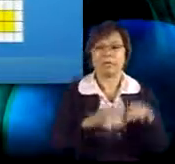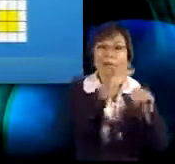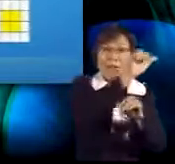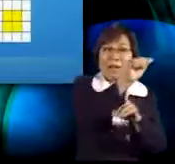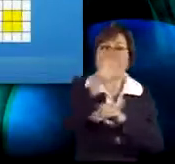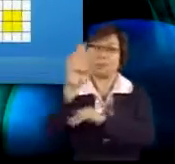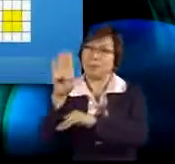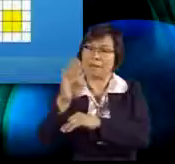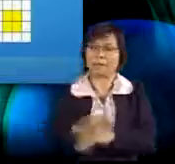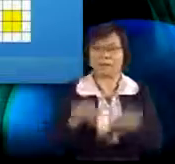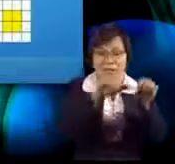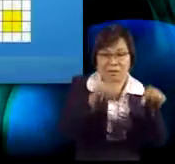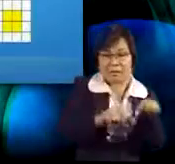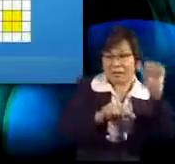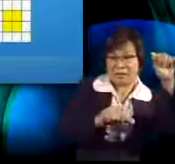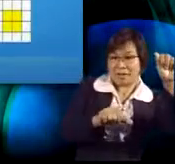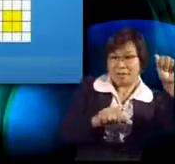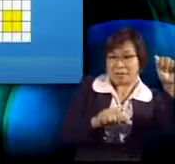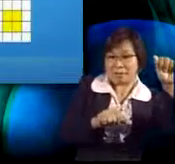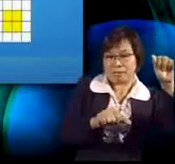and B. Area A,